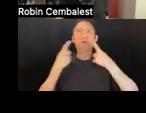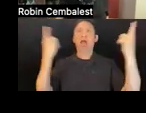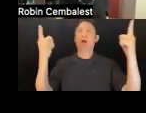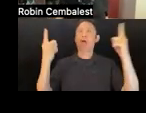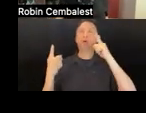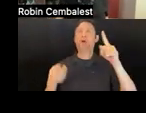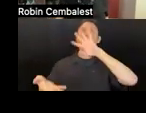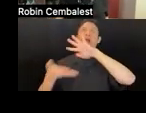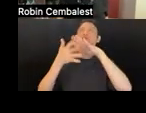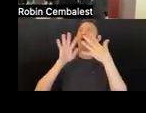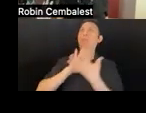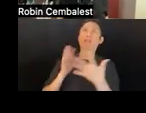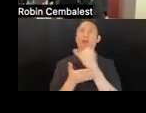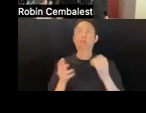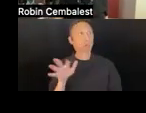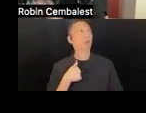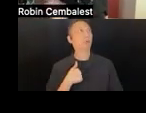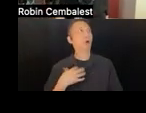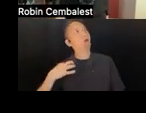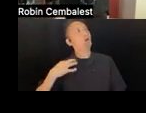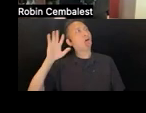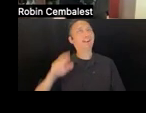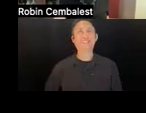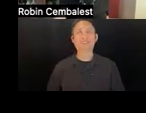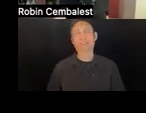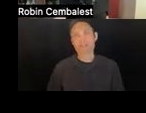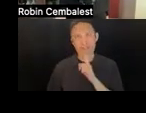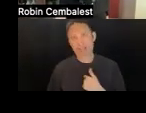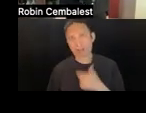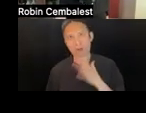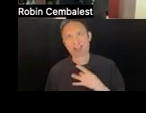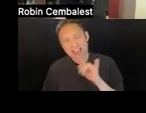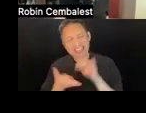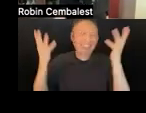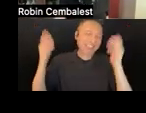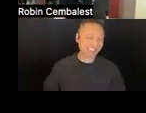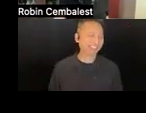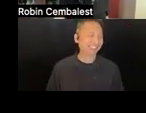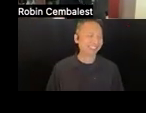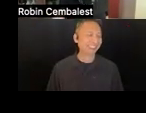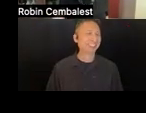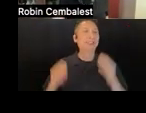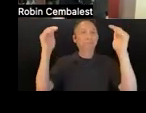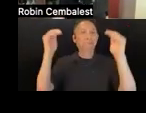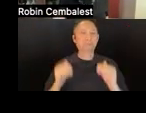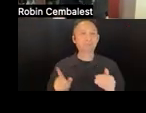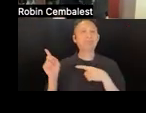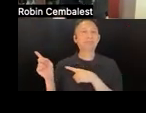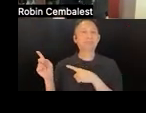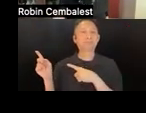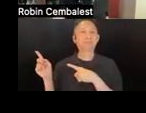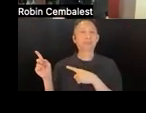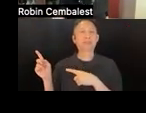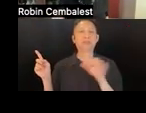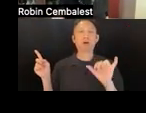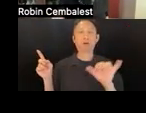Count me in. I'll go. That does sound like something I'd like. All right. And here we have the very clear